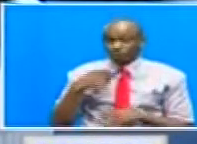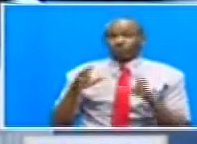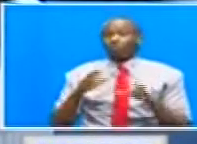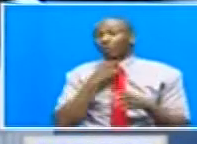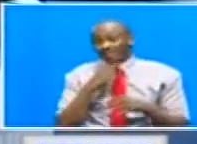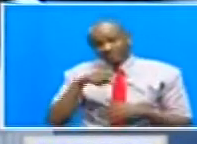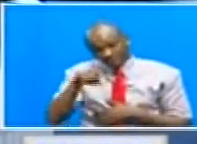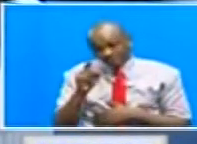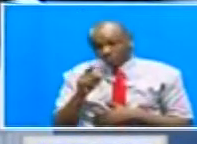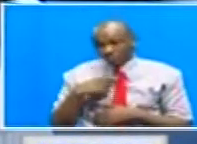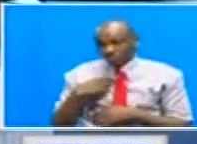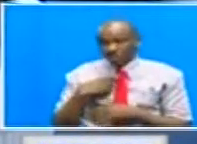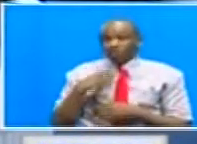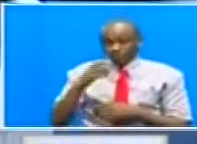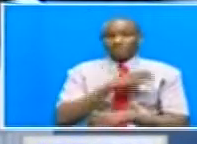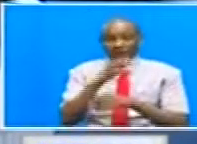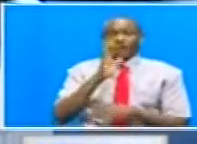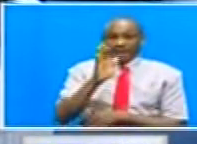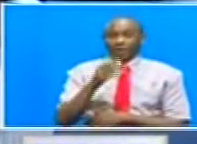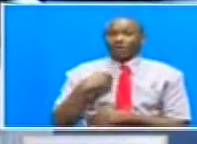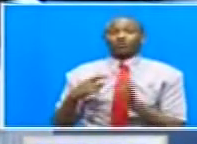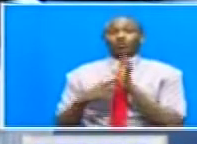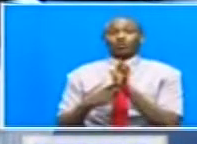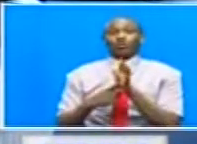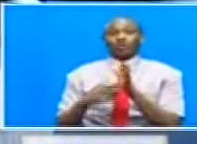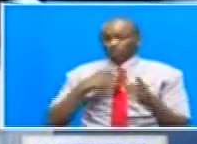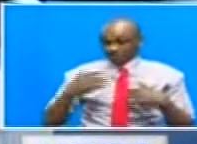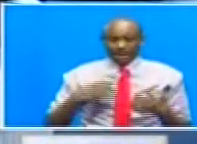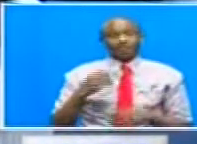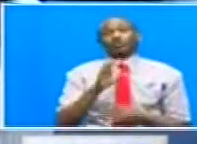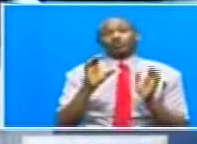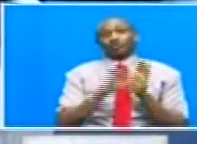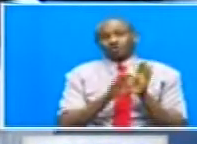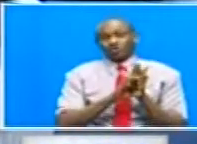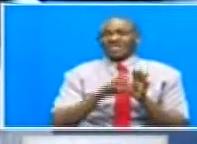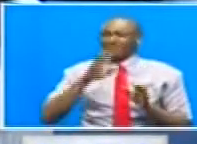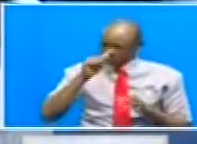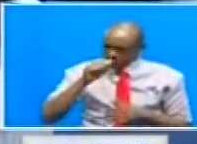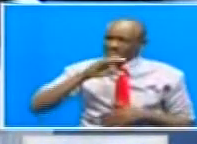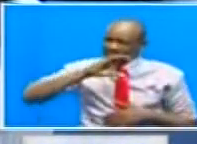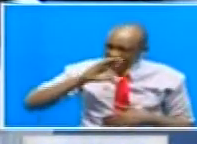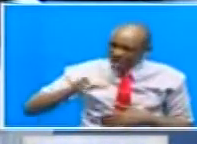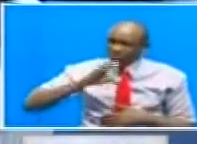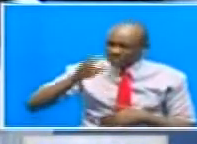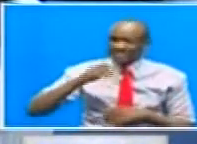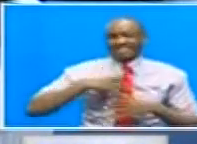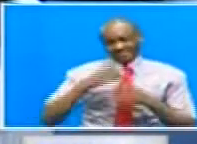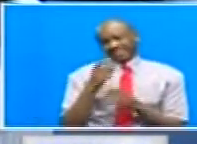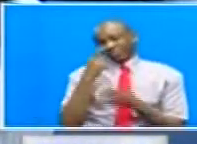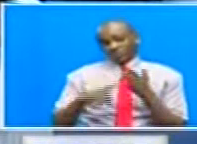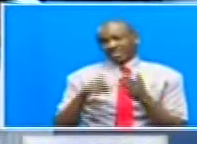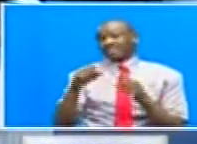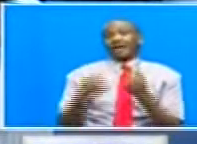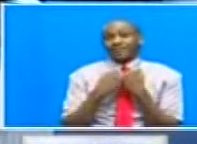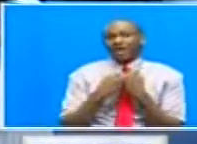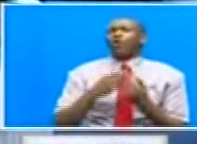be able to assert its powers as concerns the constitution. It is in the county's interest that this happens. Why